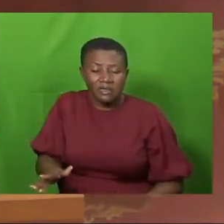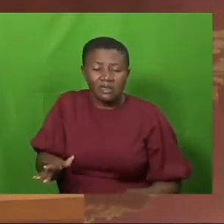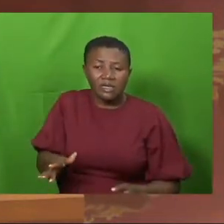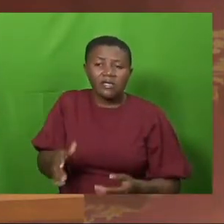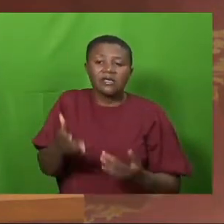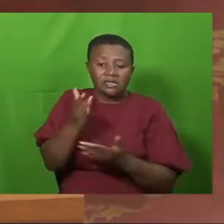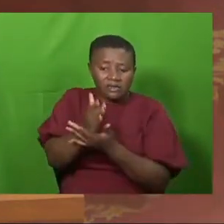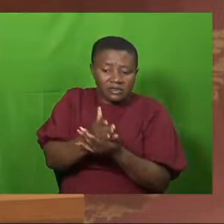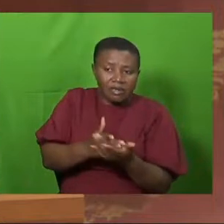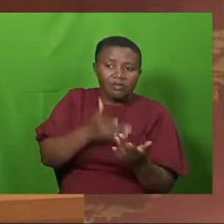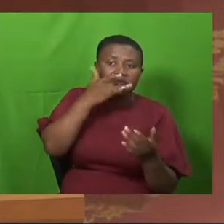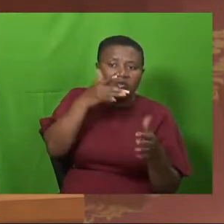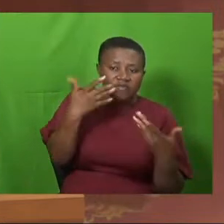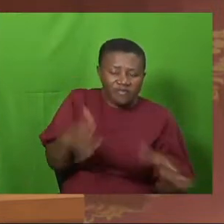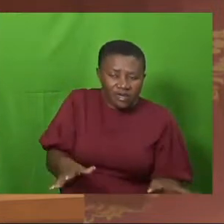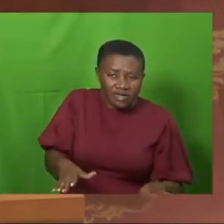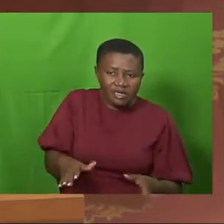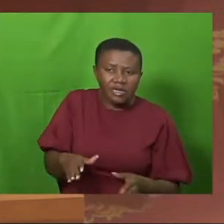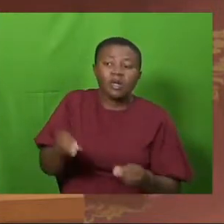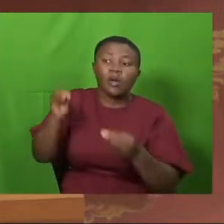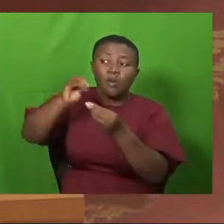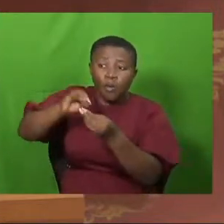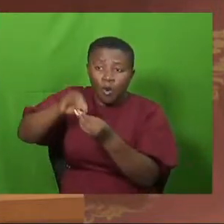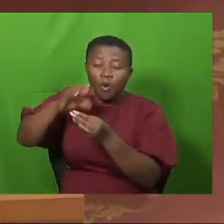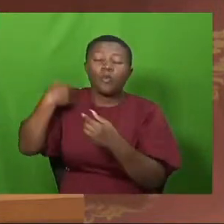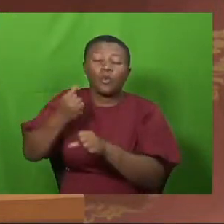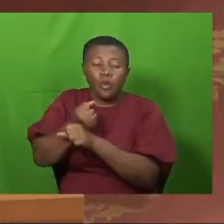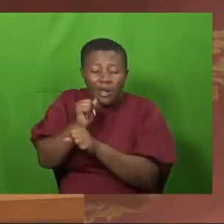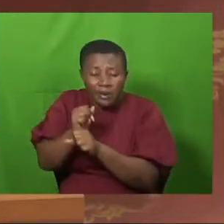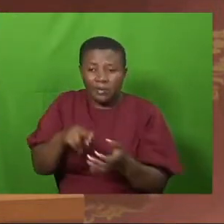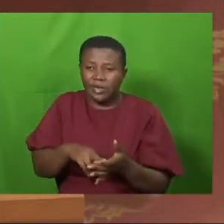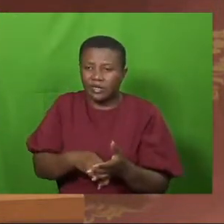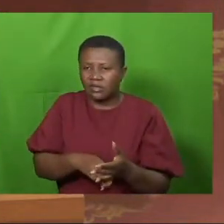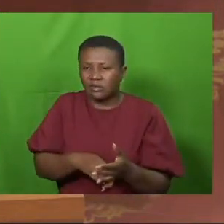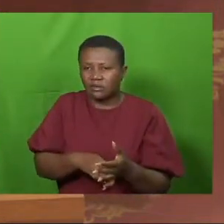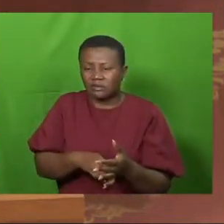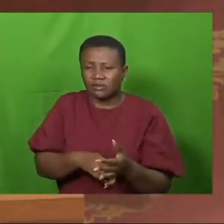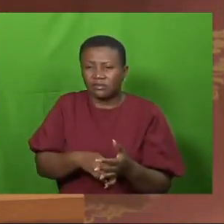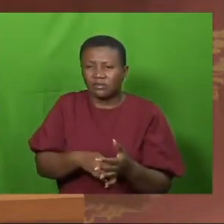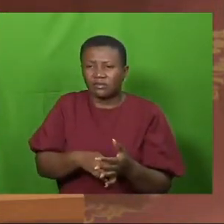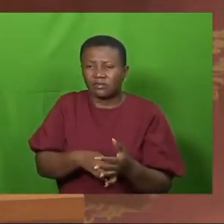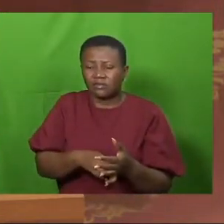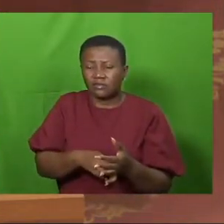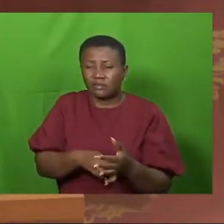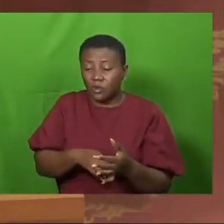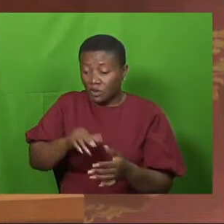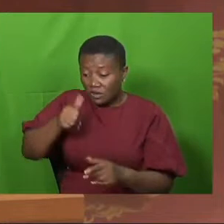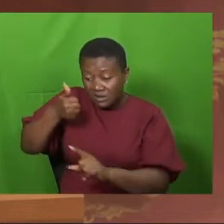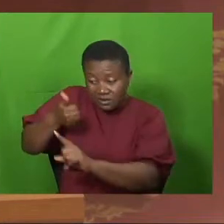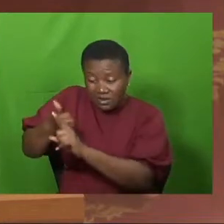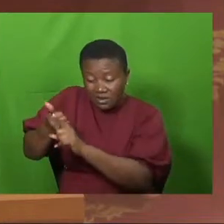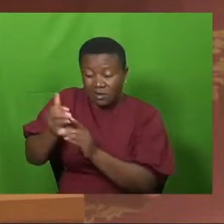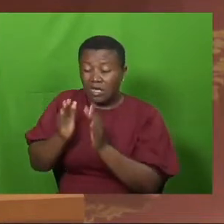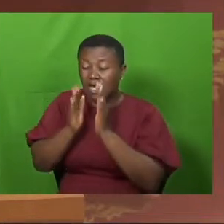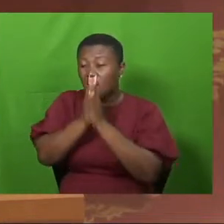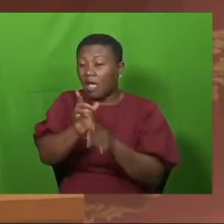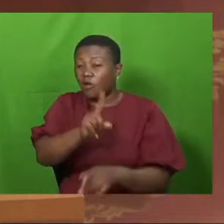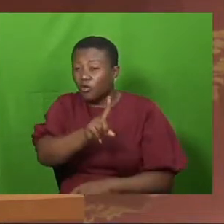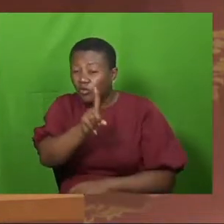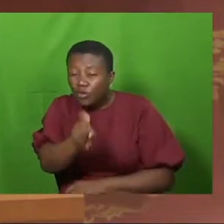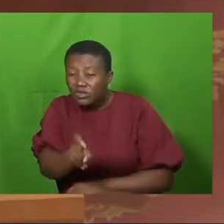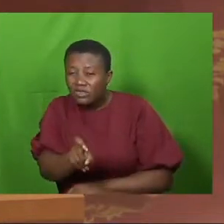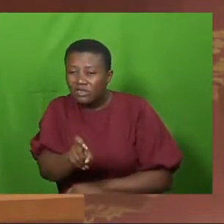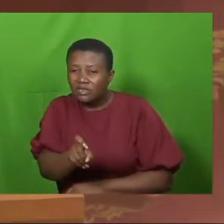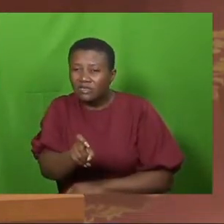keep filing more questions. Mr. Speaker, how then do you turn around to say that the very questions that you've asked, which you've received